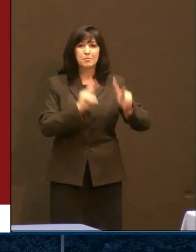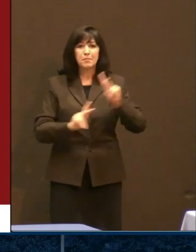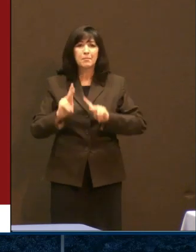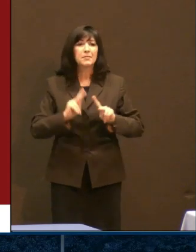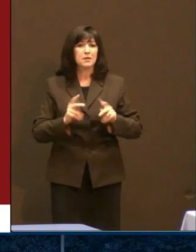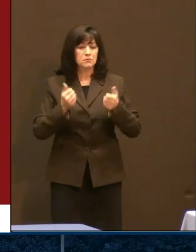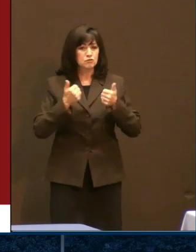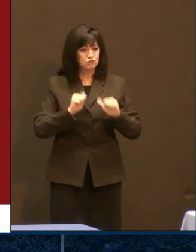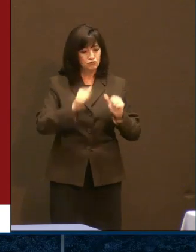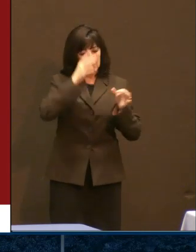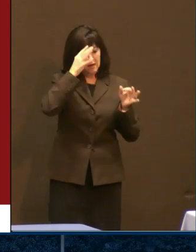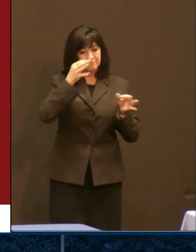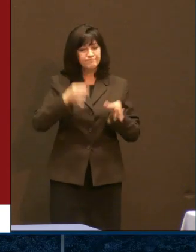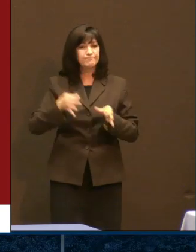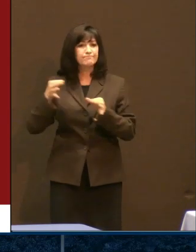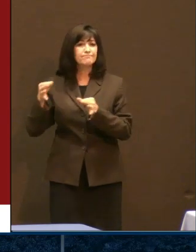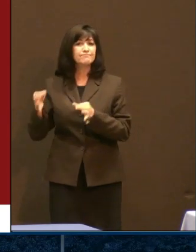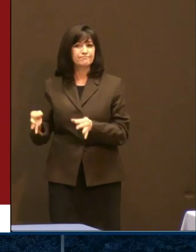not for